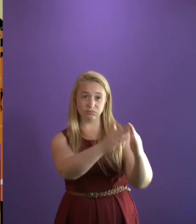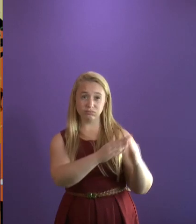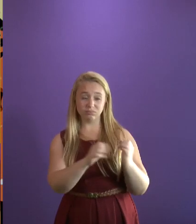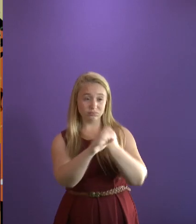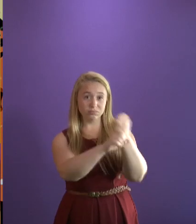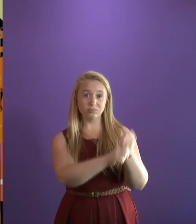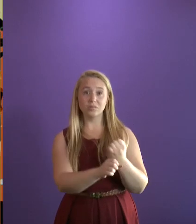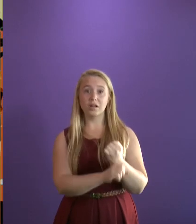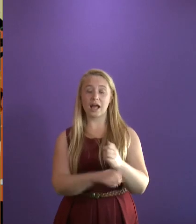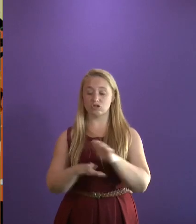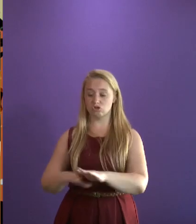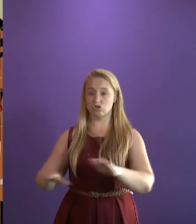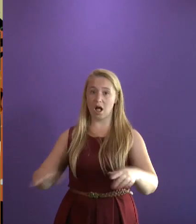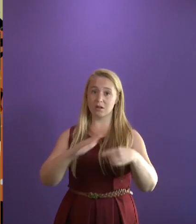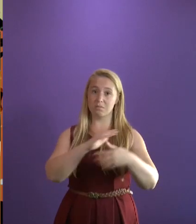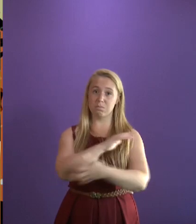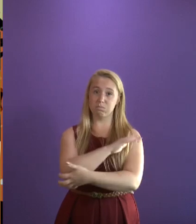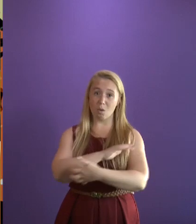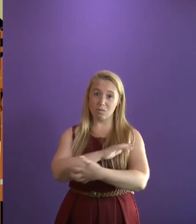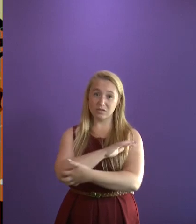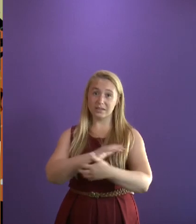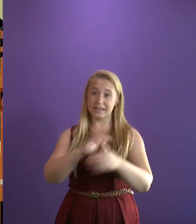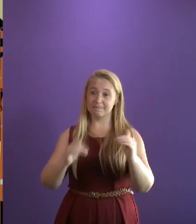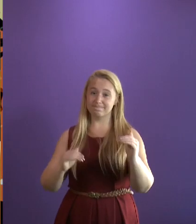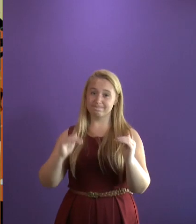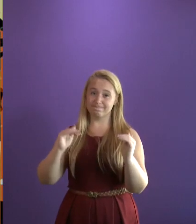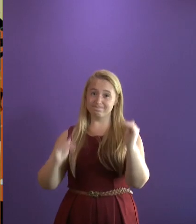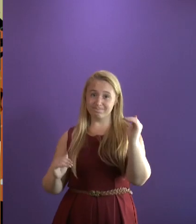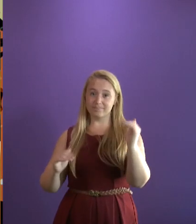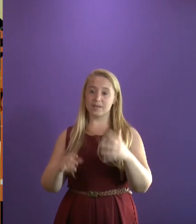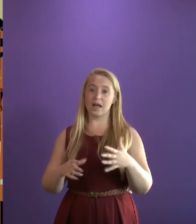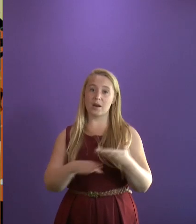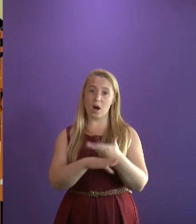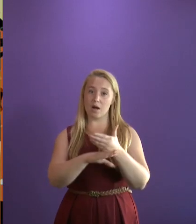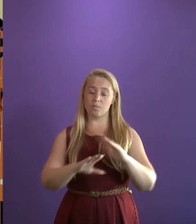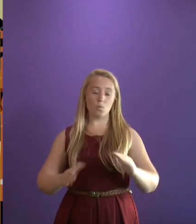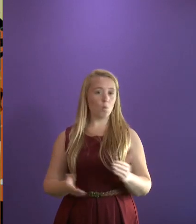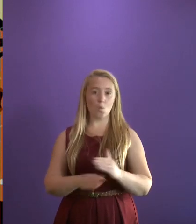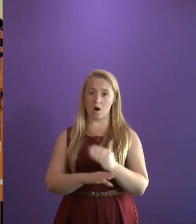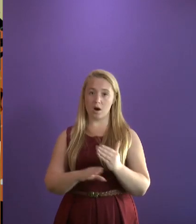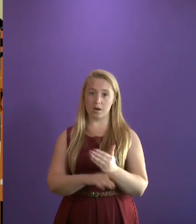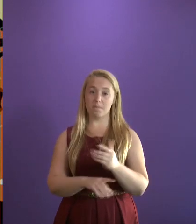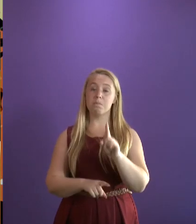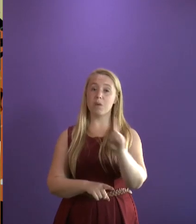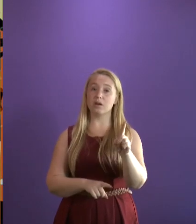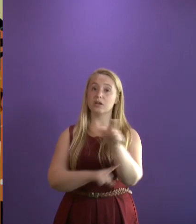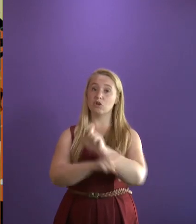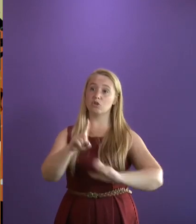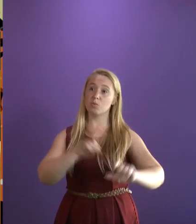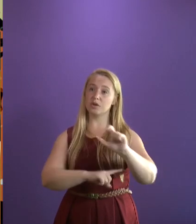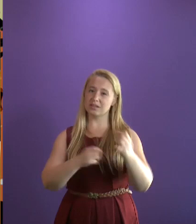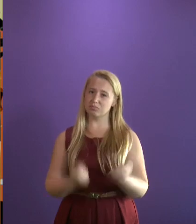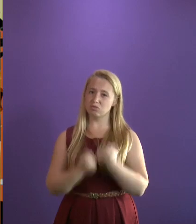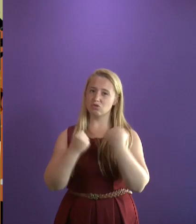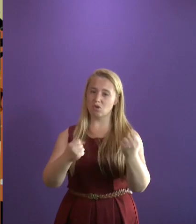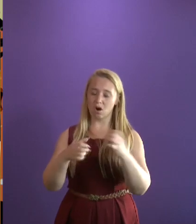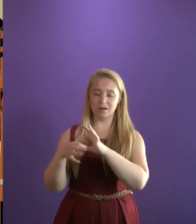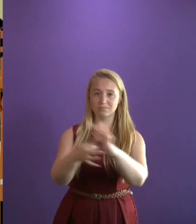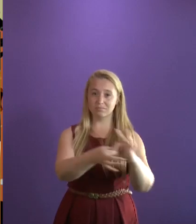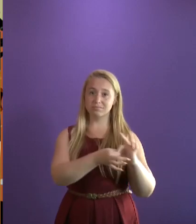poverty rate, high levels of unemployment. But we also have a fantastic sense of community in Burnfoot. We have lots